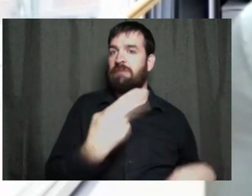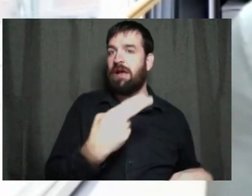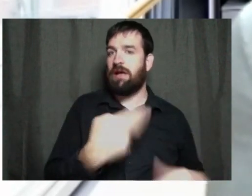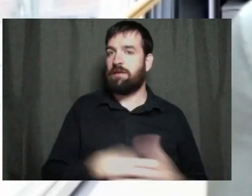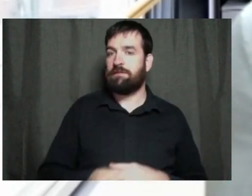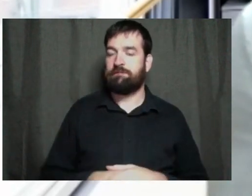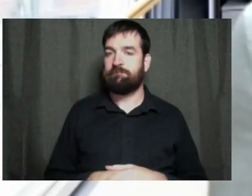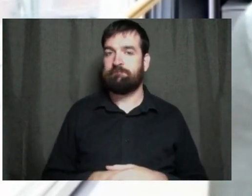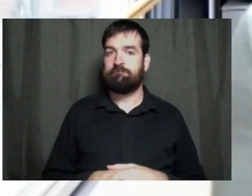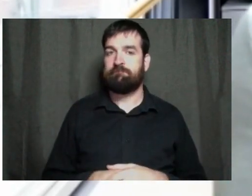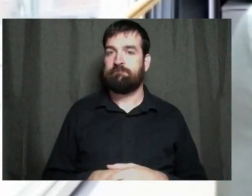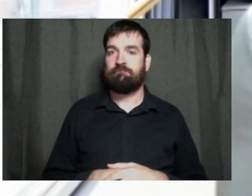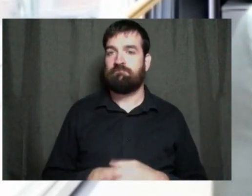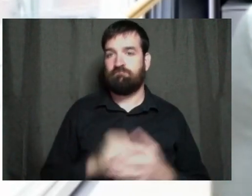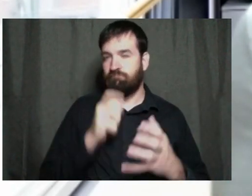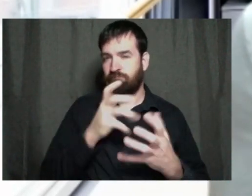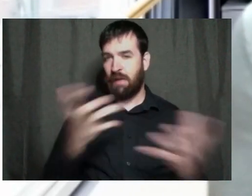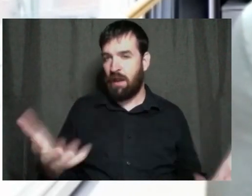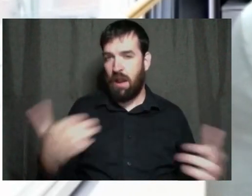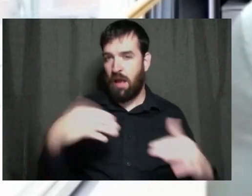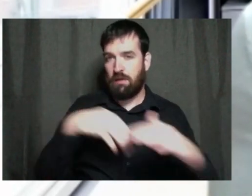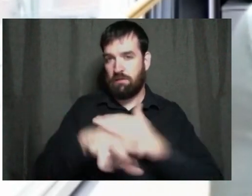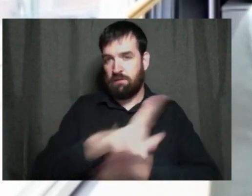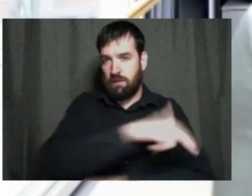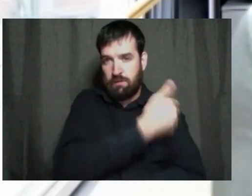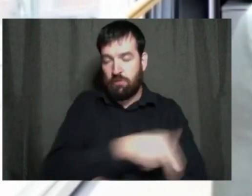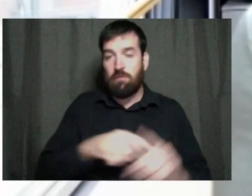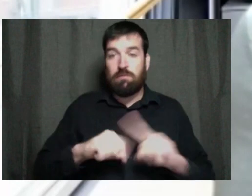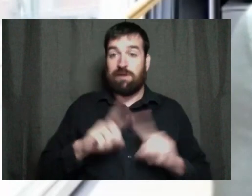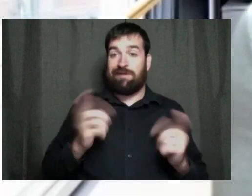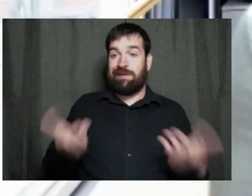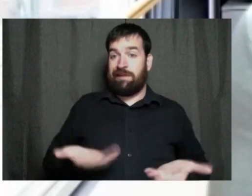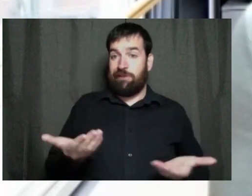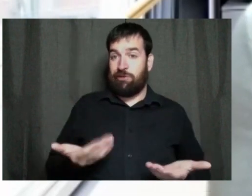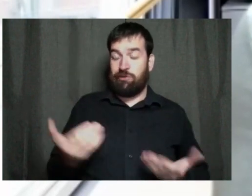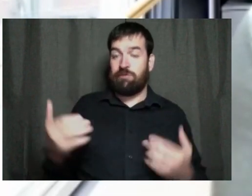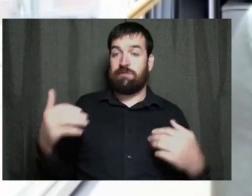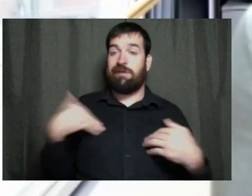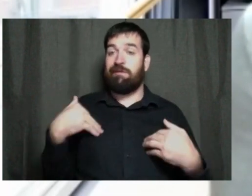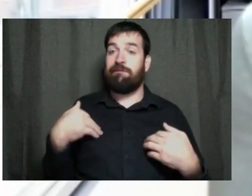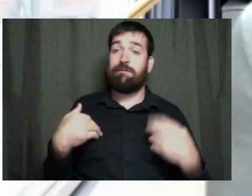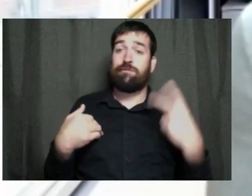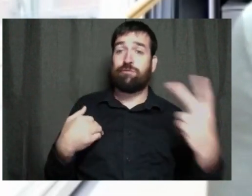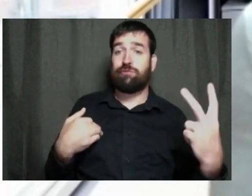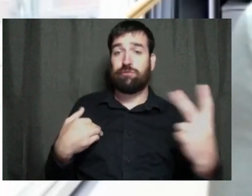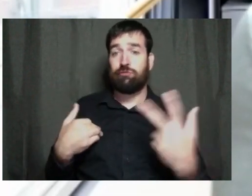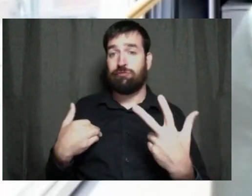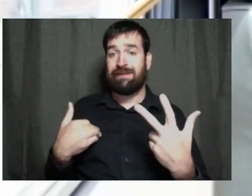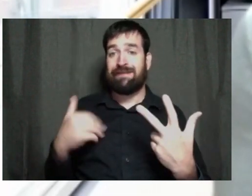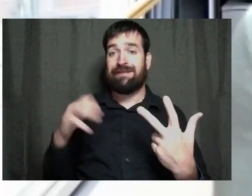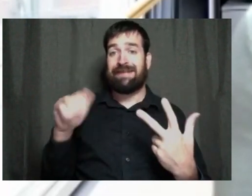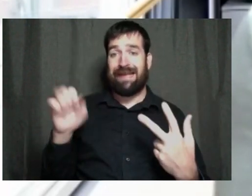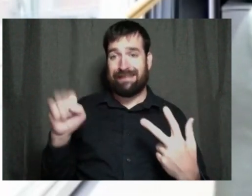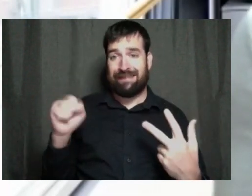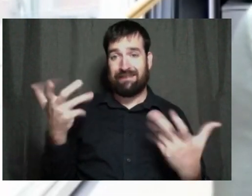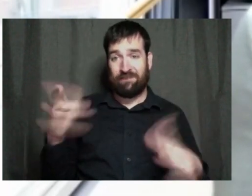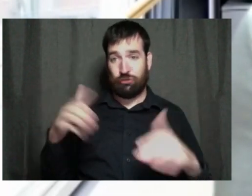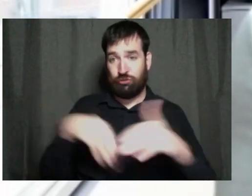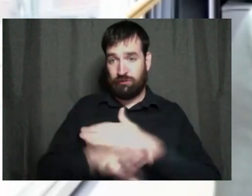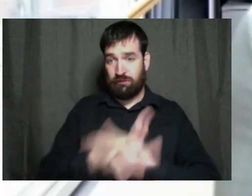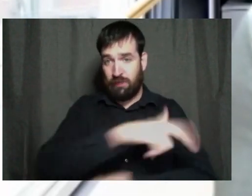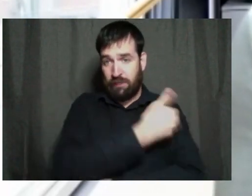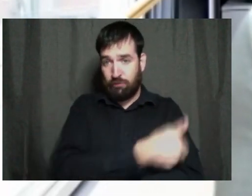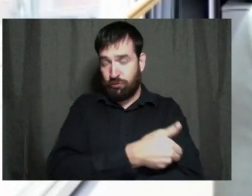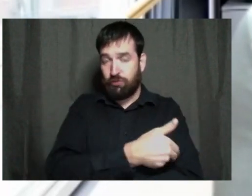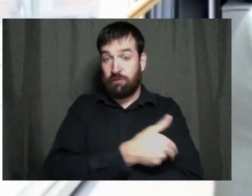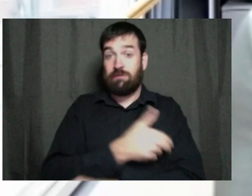not seeing very many in the hospital, but again, here when you have 2 or 3 cases that are hospitalized, and the hospital